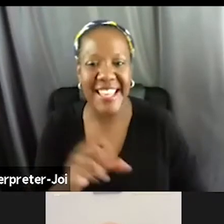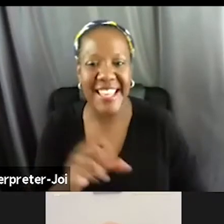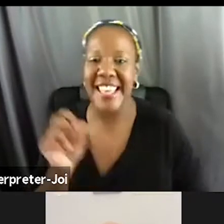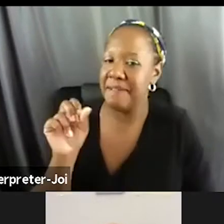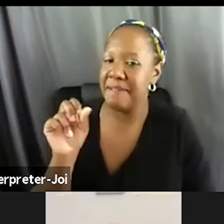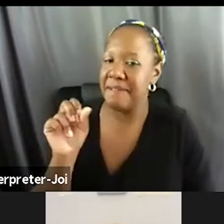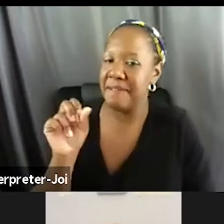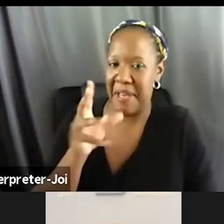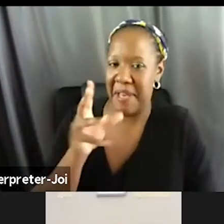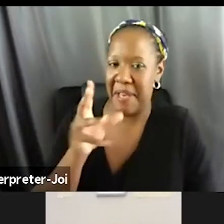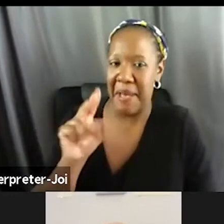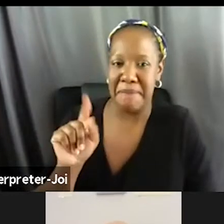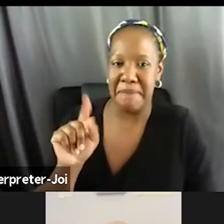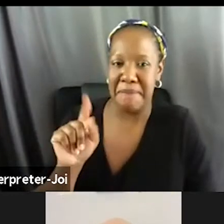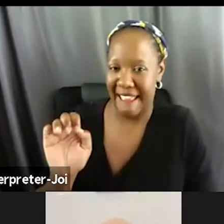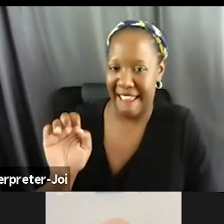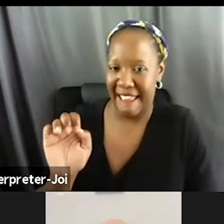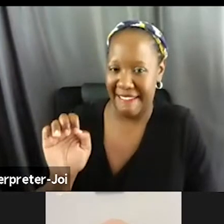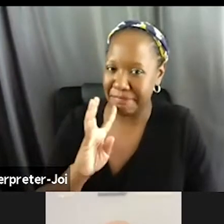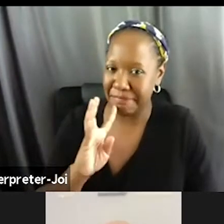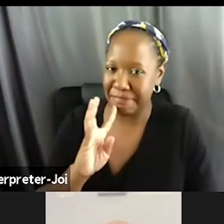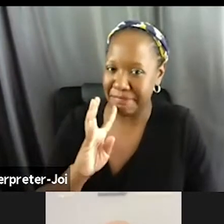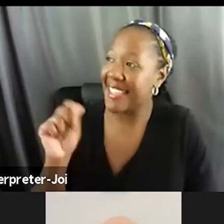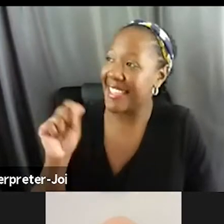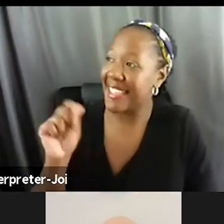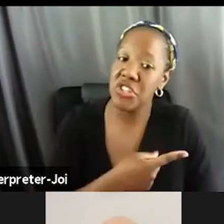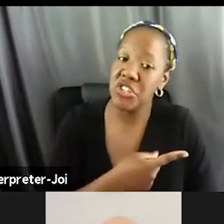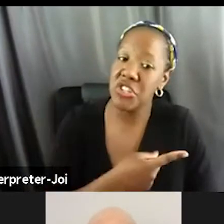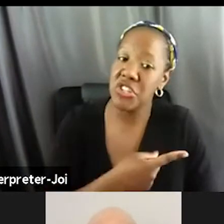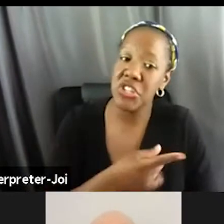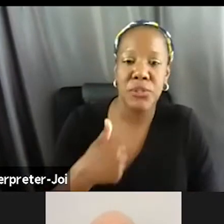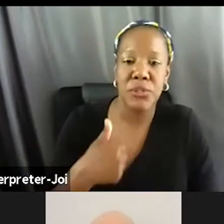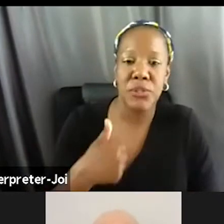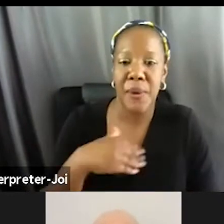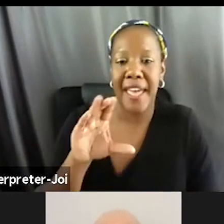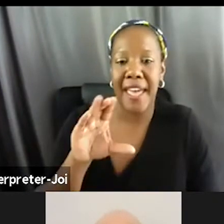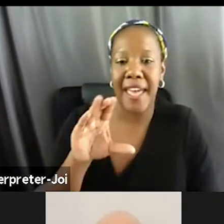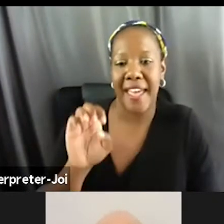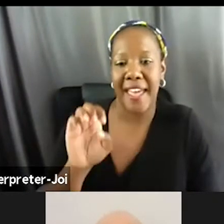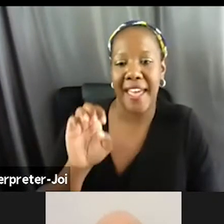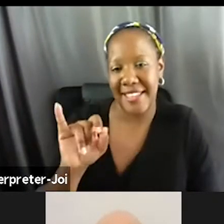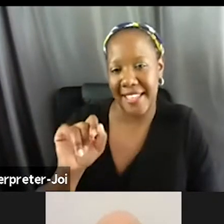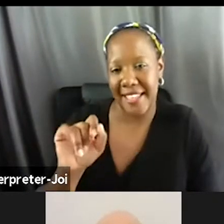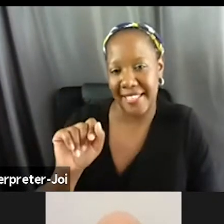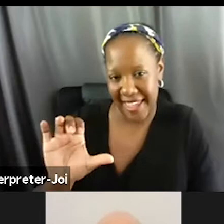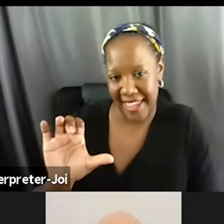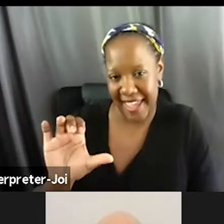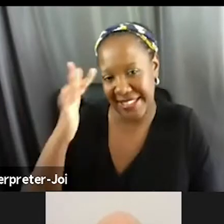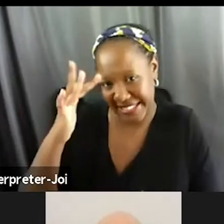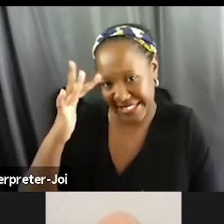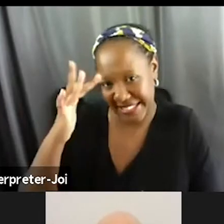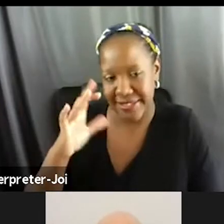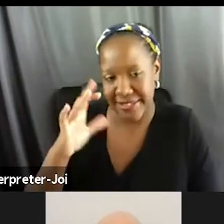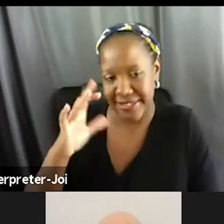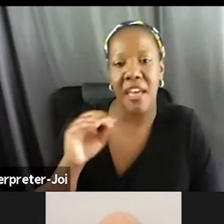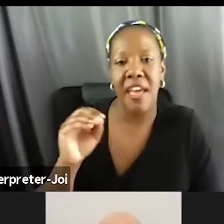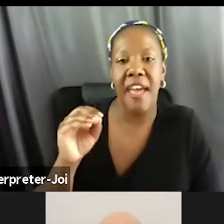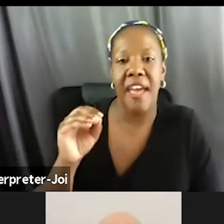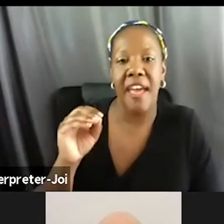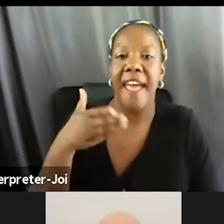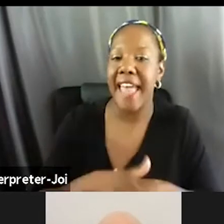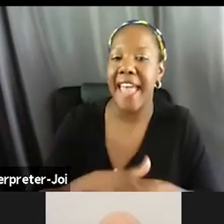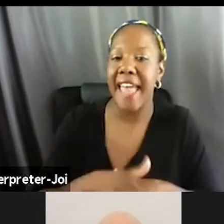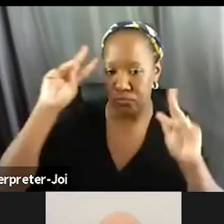talking back and forth. So Gracie also has celiac disease. And after she lost her